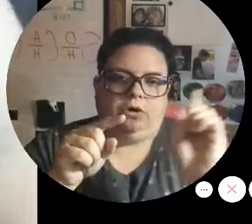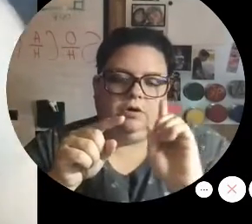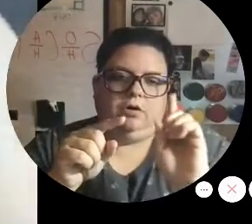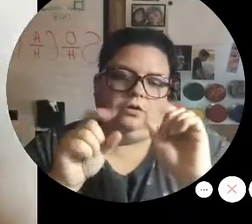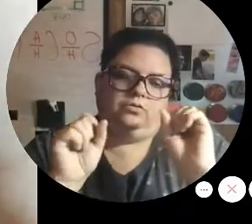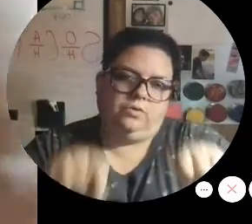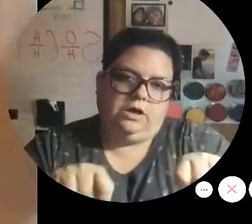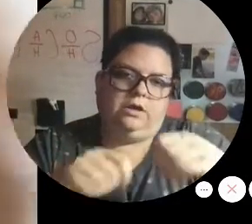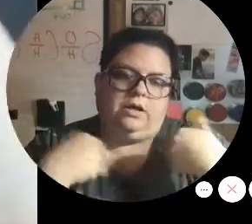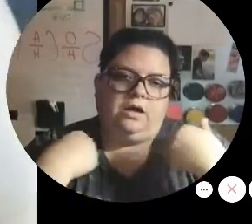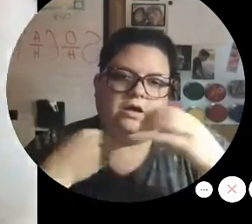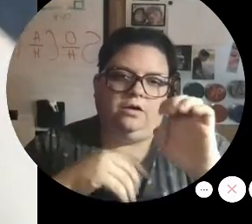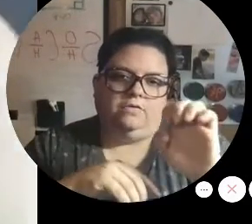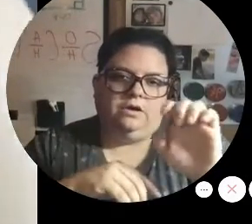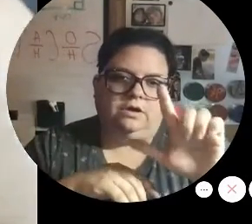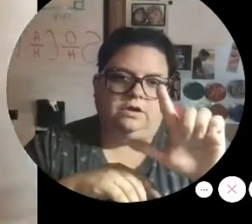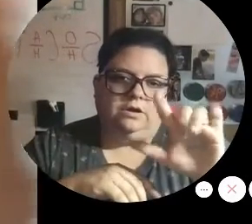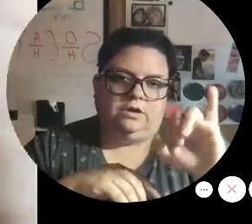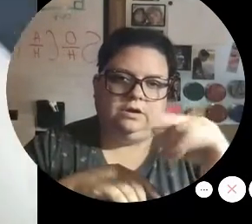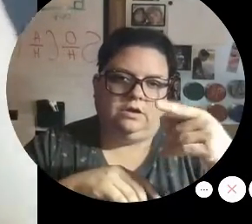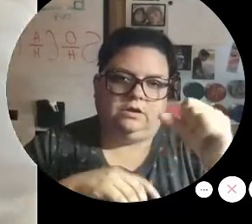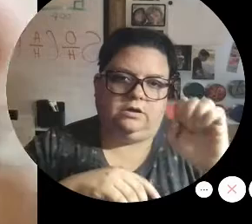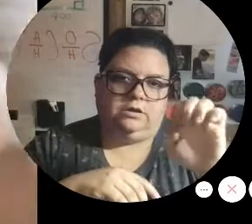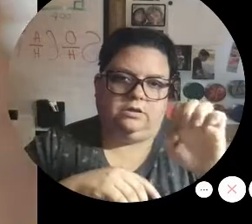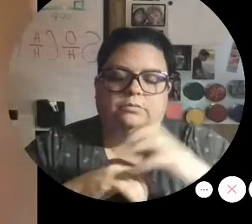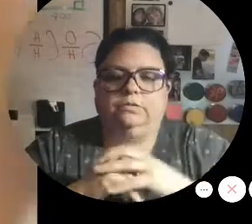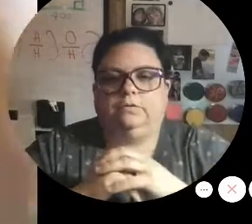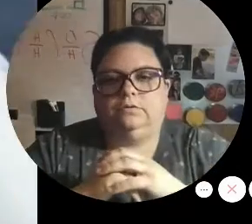be an ellipse. All right,